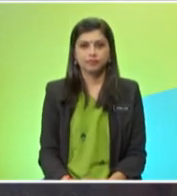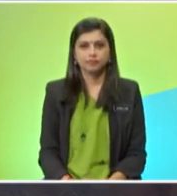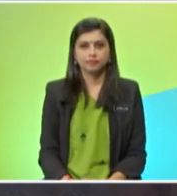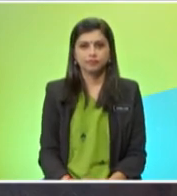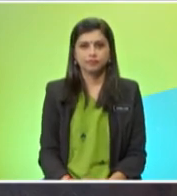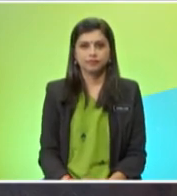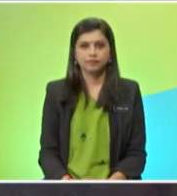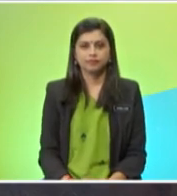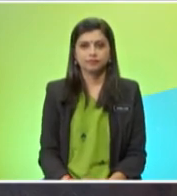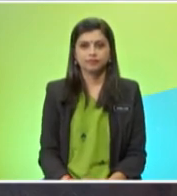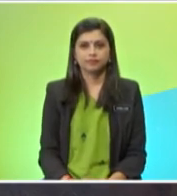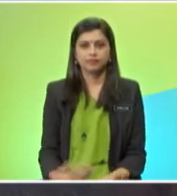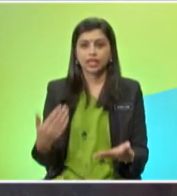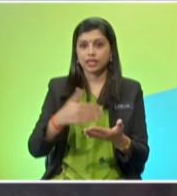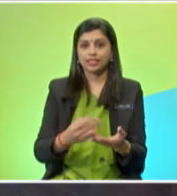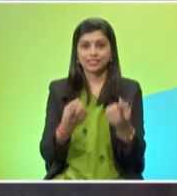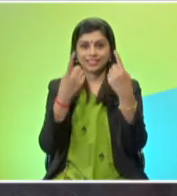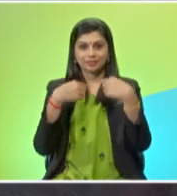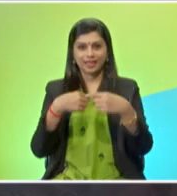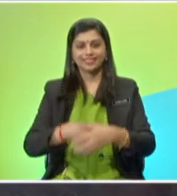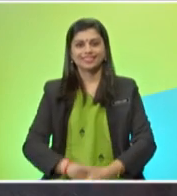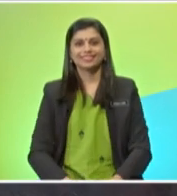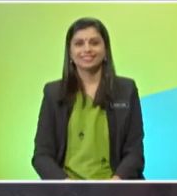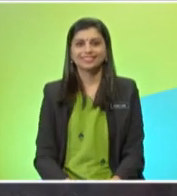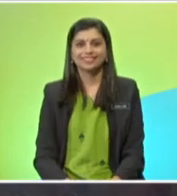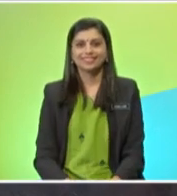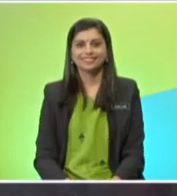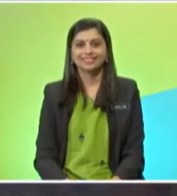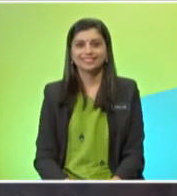anywhere on DidikTV KPM on the preschool slot. So stay tuned.